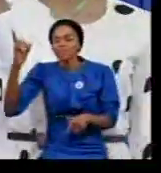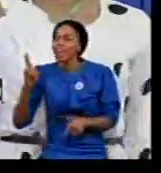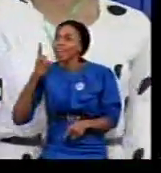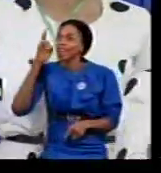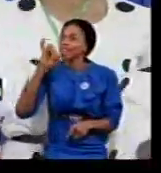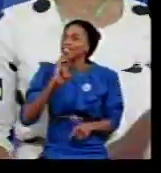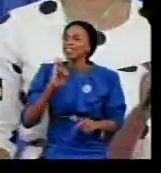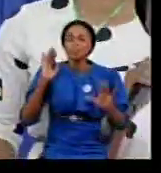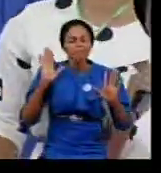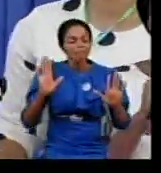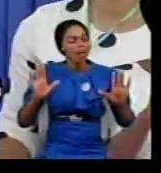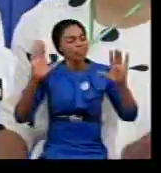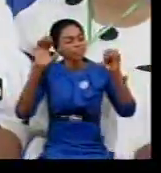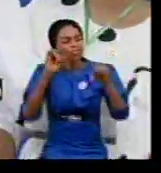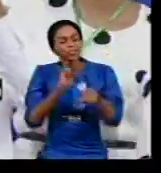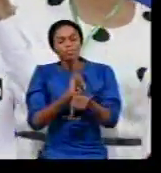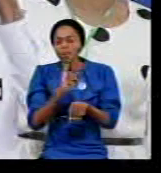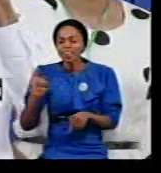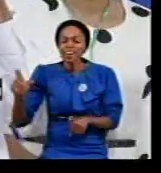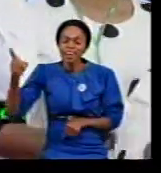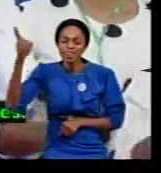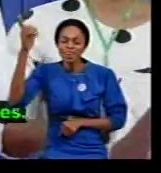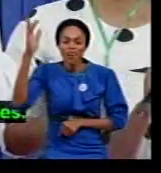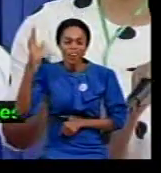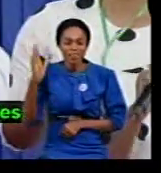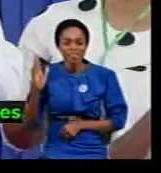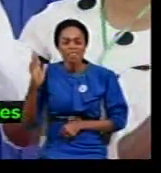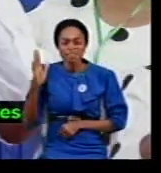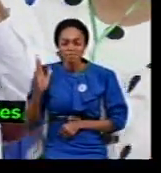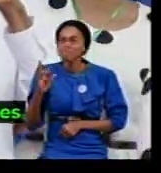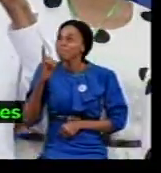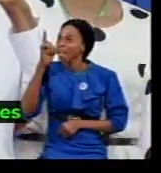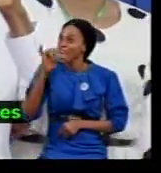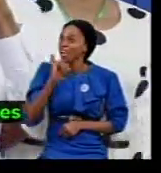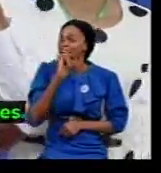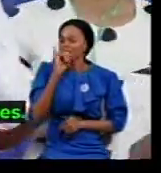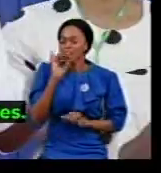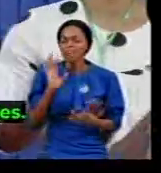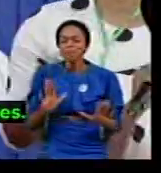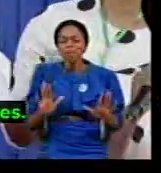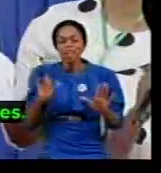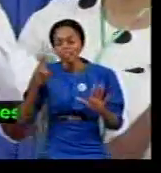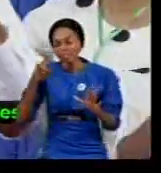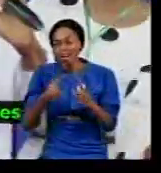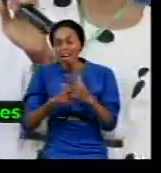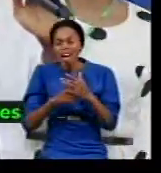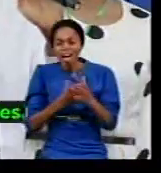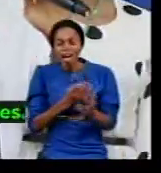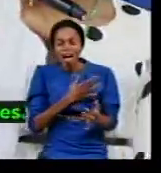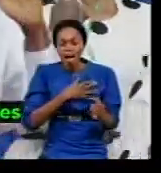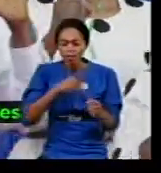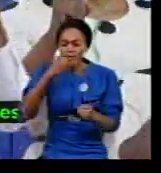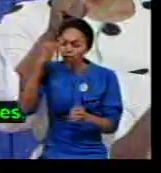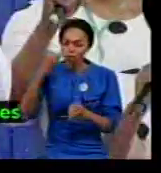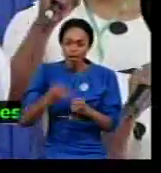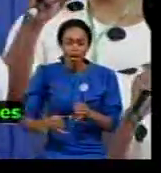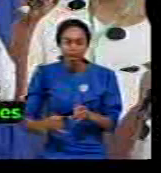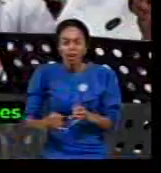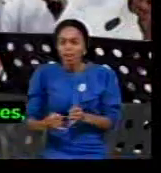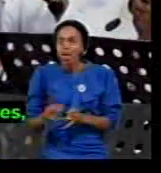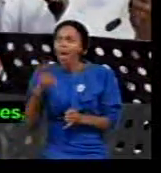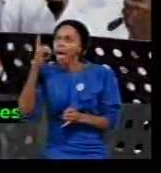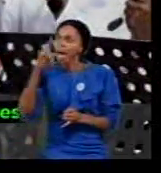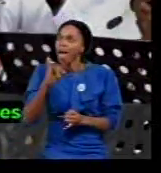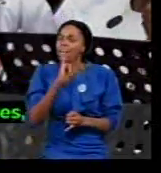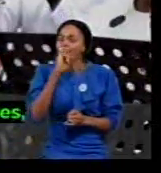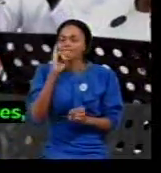What other kind of assurance do we need? And then we still need somebody to die and go somewhere and come and tell us we don't need all that. I said we don't